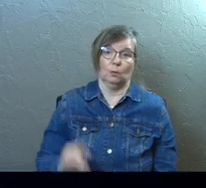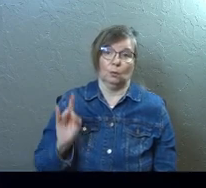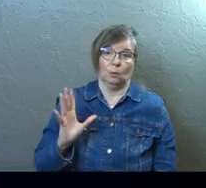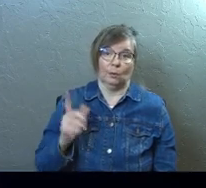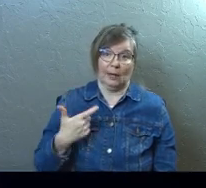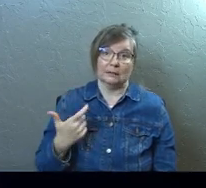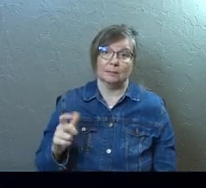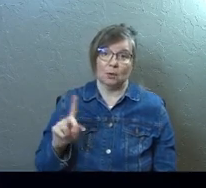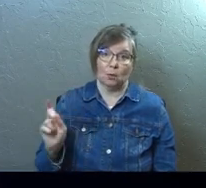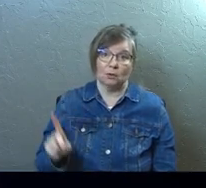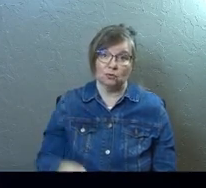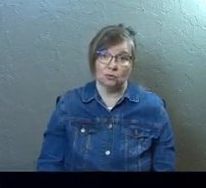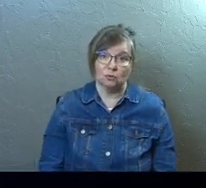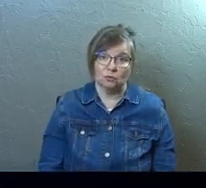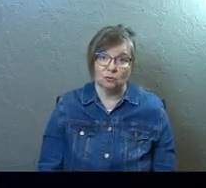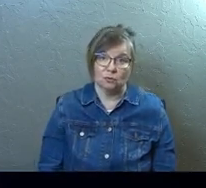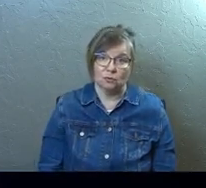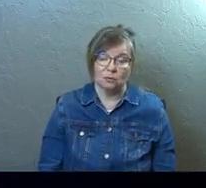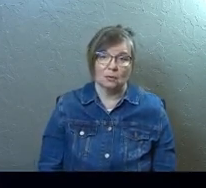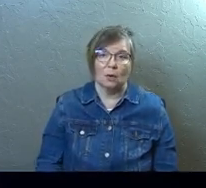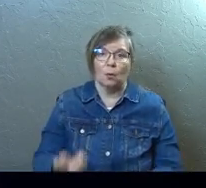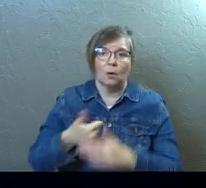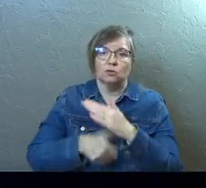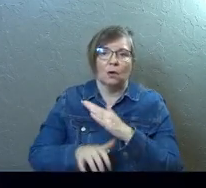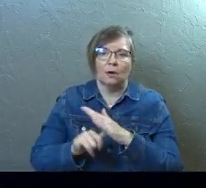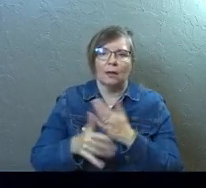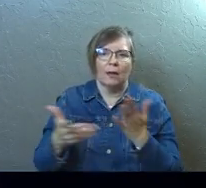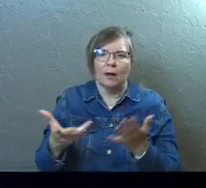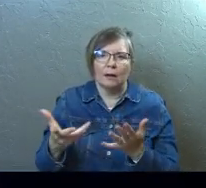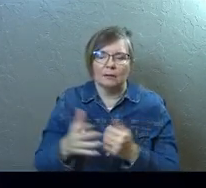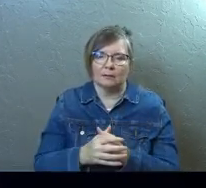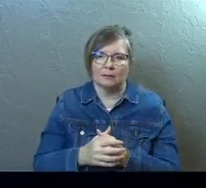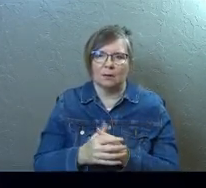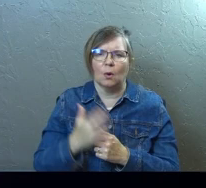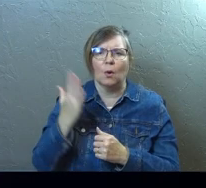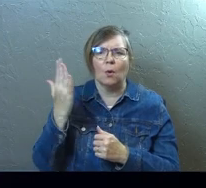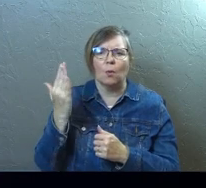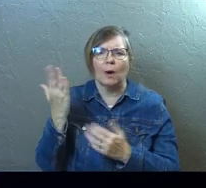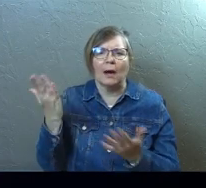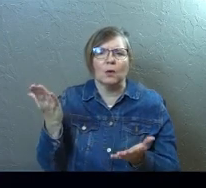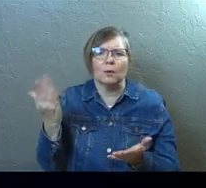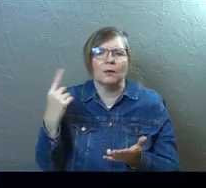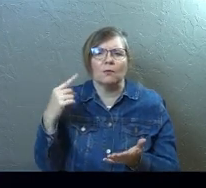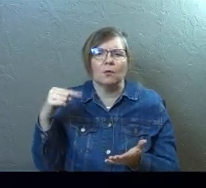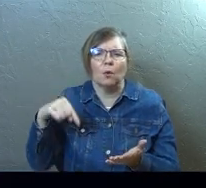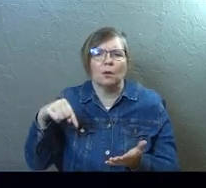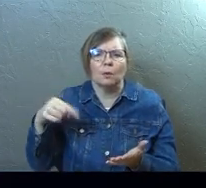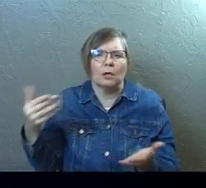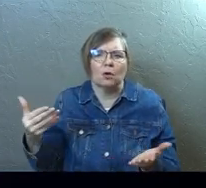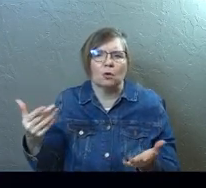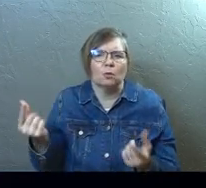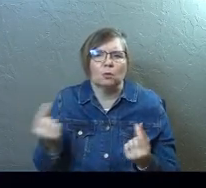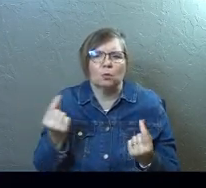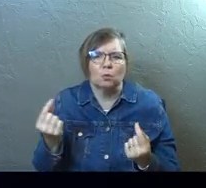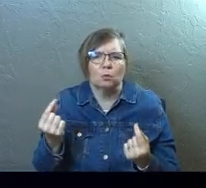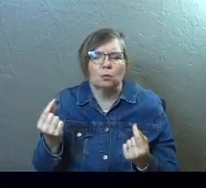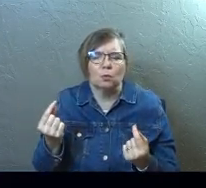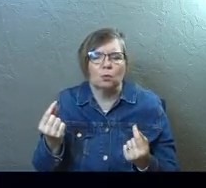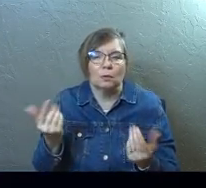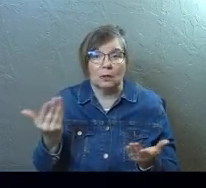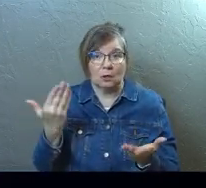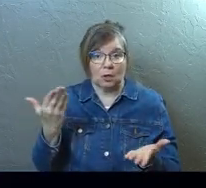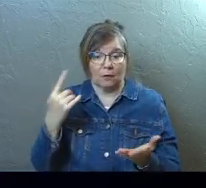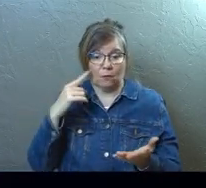It's a big question. And what's underneath it is why are you here? What are you here